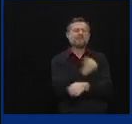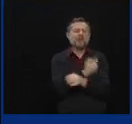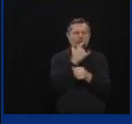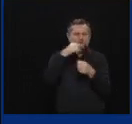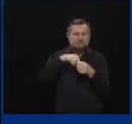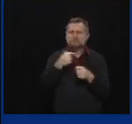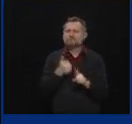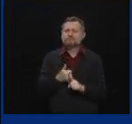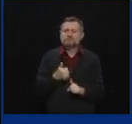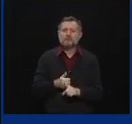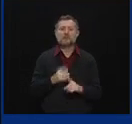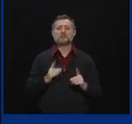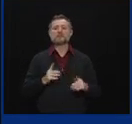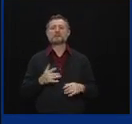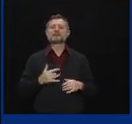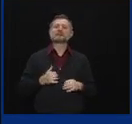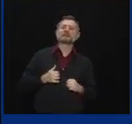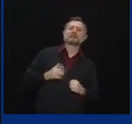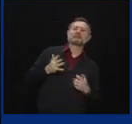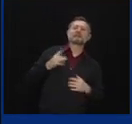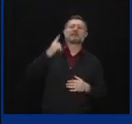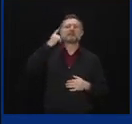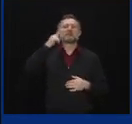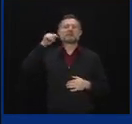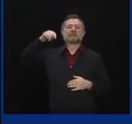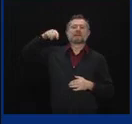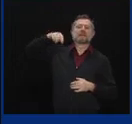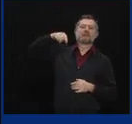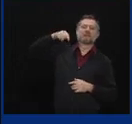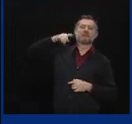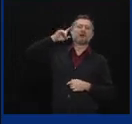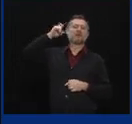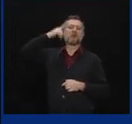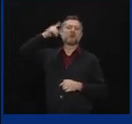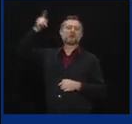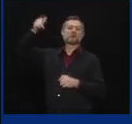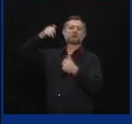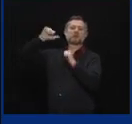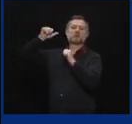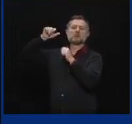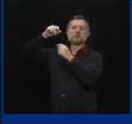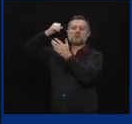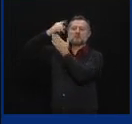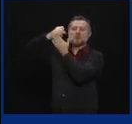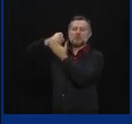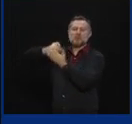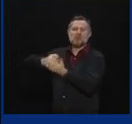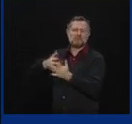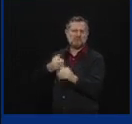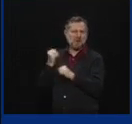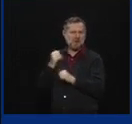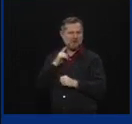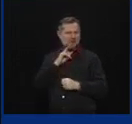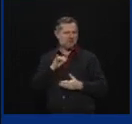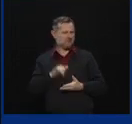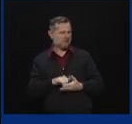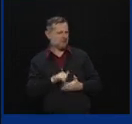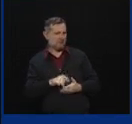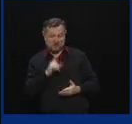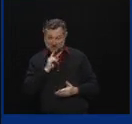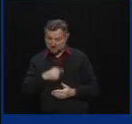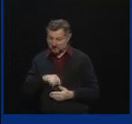had hesitancy because they said it was done too quick. But this vaccination that we have with the Pfizer and the